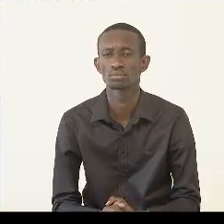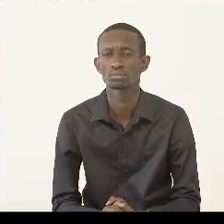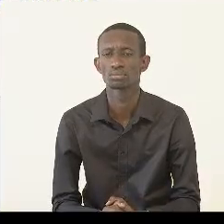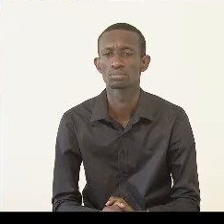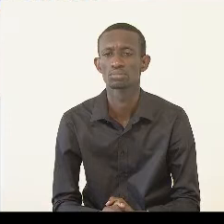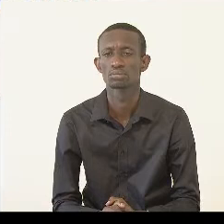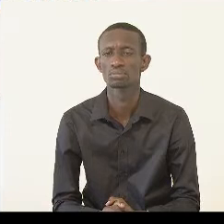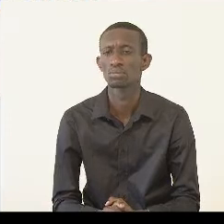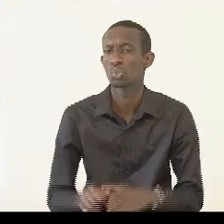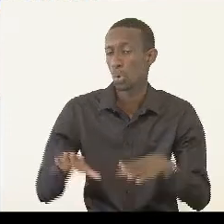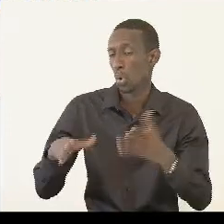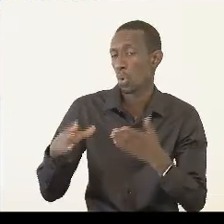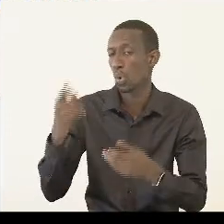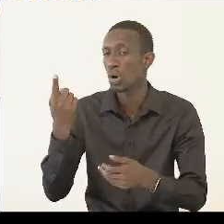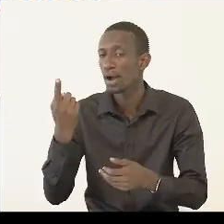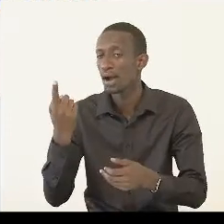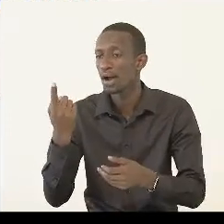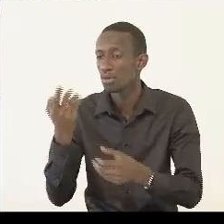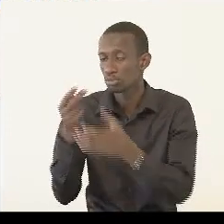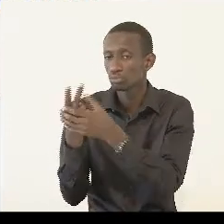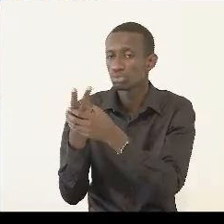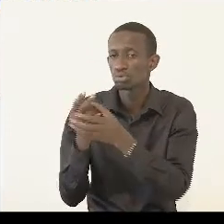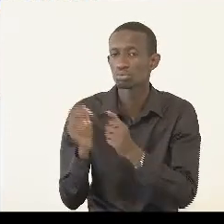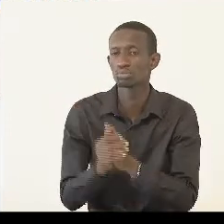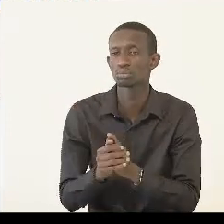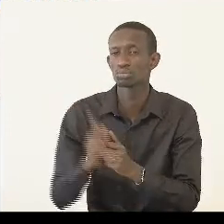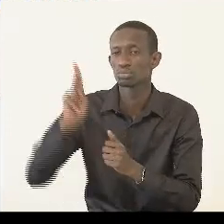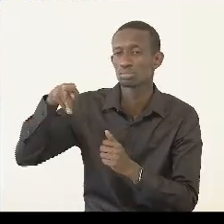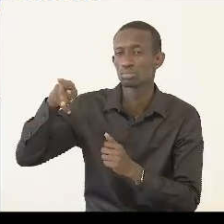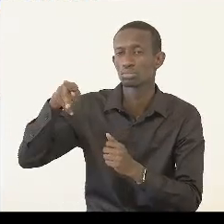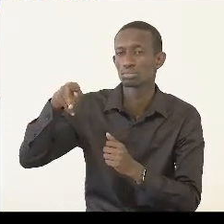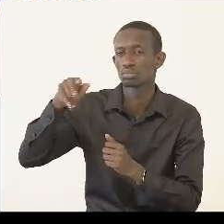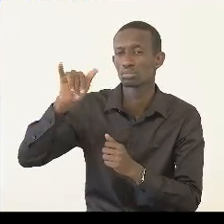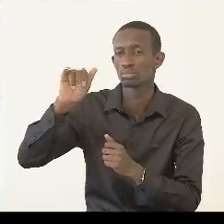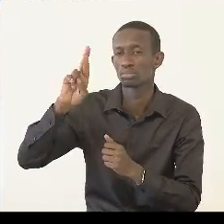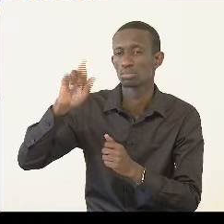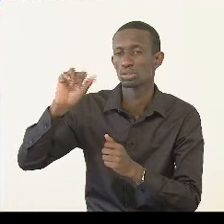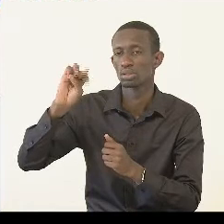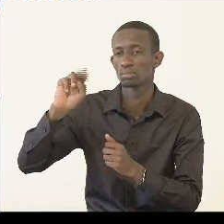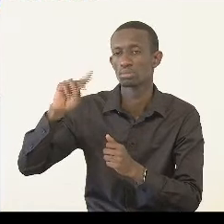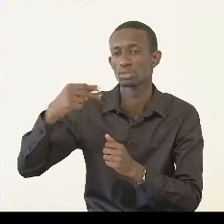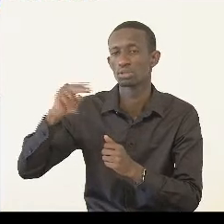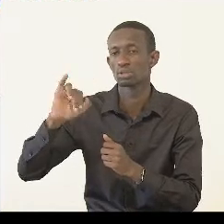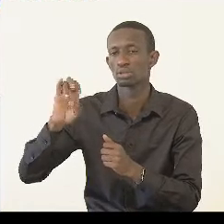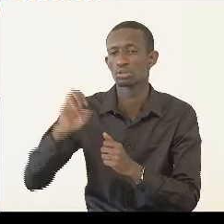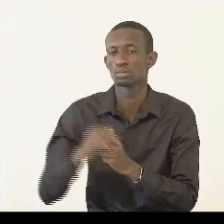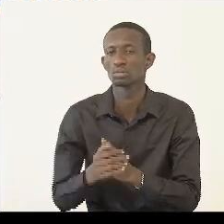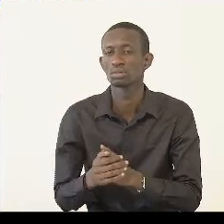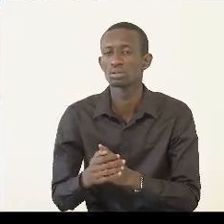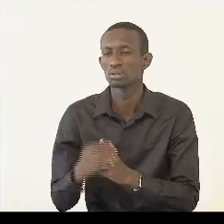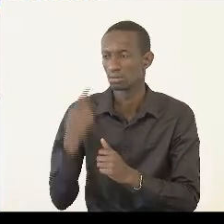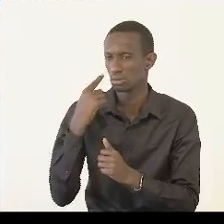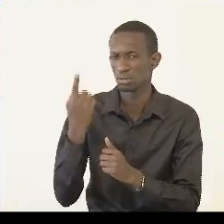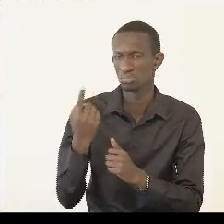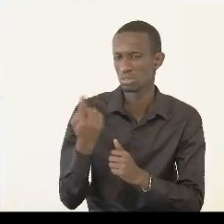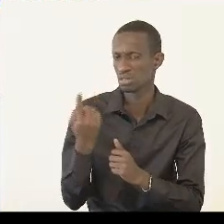one of the 2 pyrimidines? Makes up part of the nucleotides? There's nothing that looks like a catalyst for